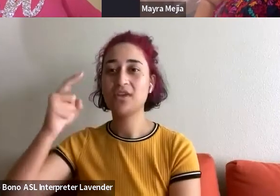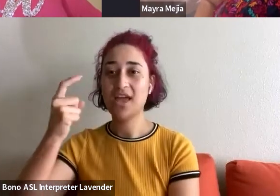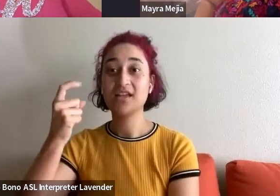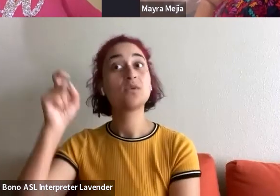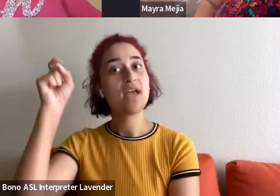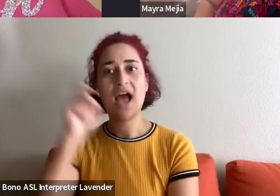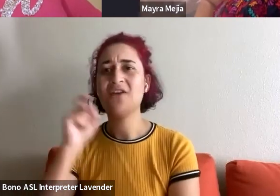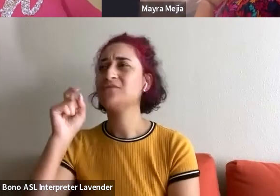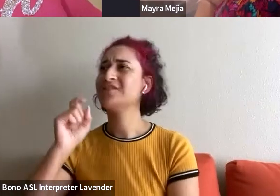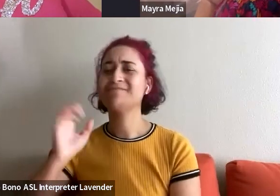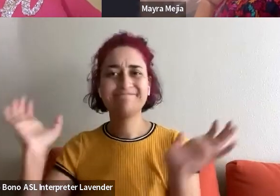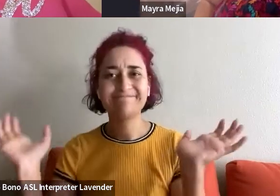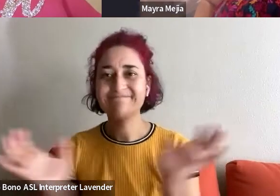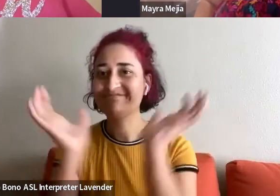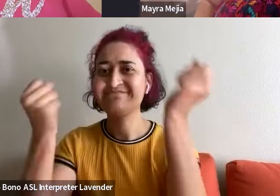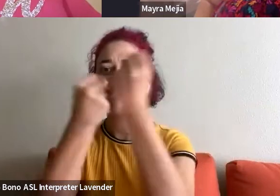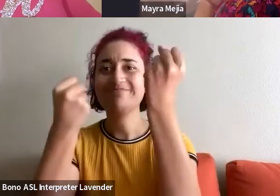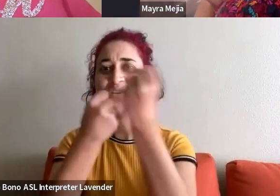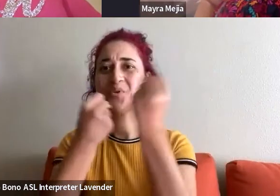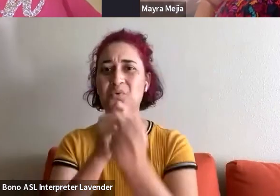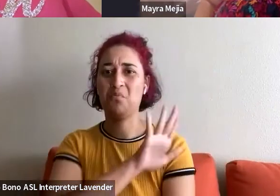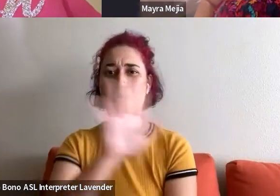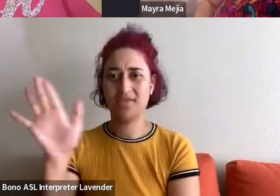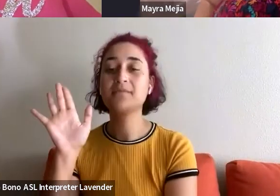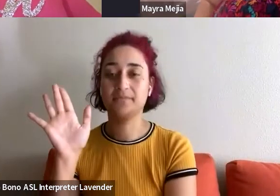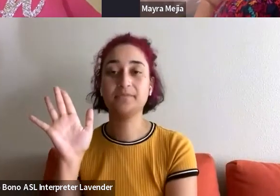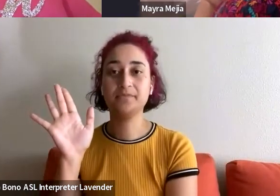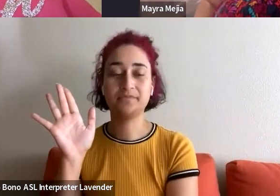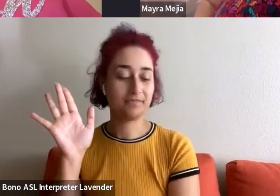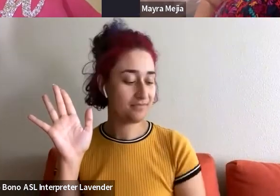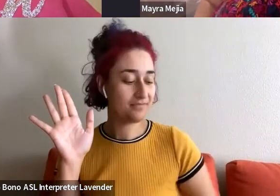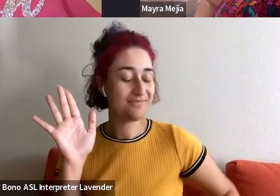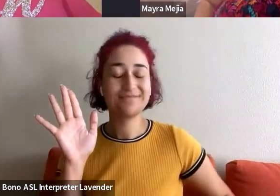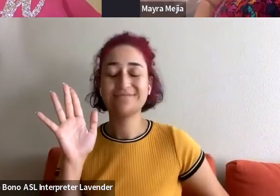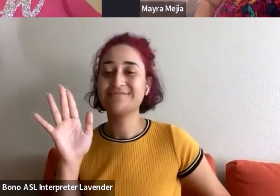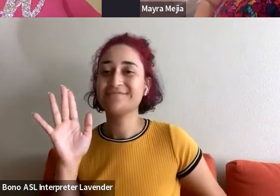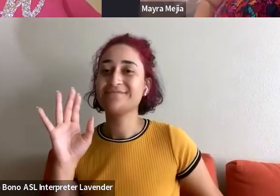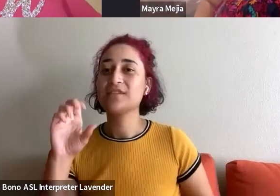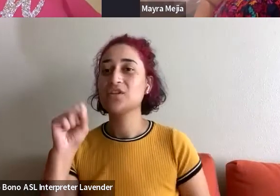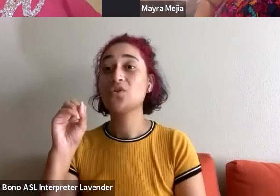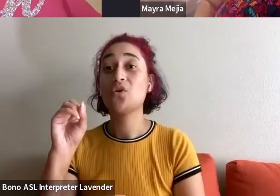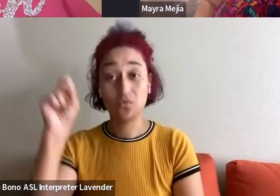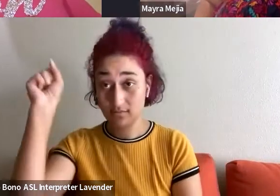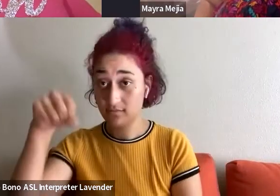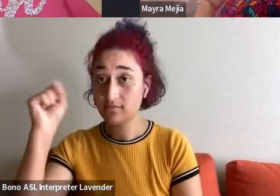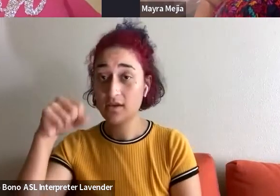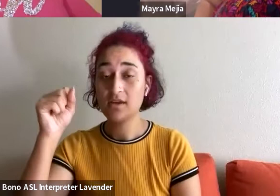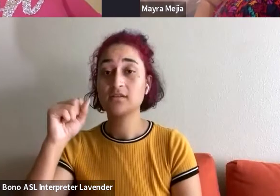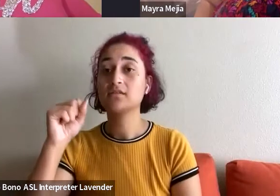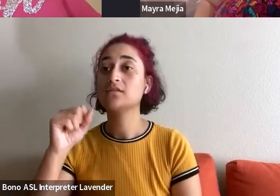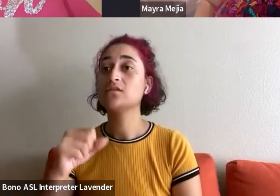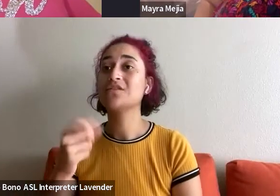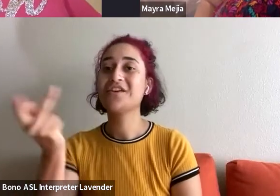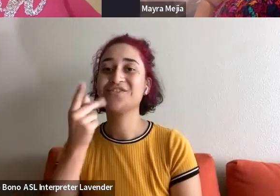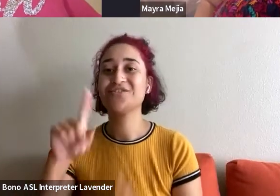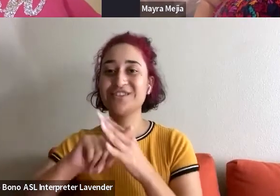rally around them and support them. So yeah, no, definitely. You and I should start twinning.